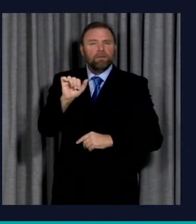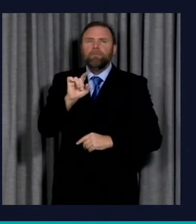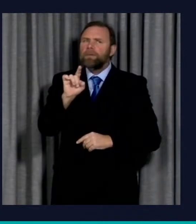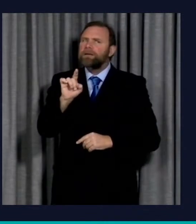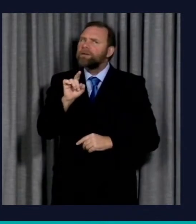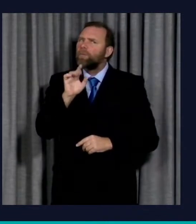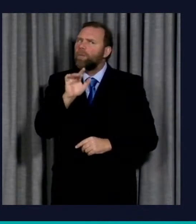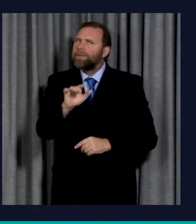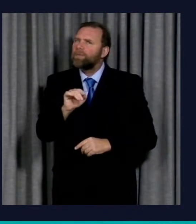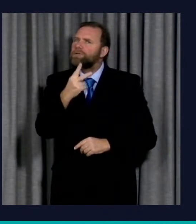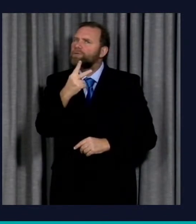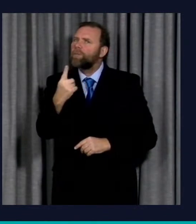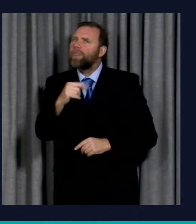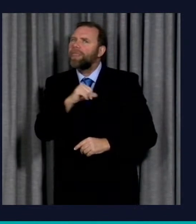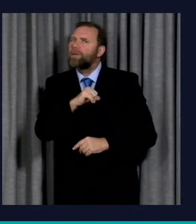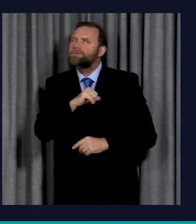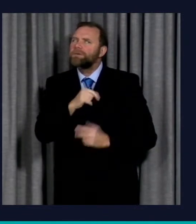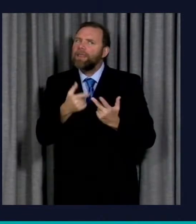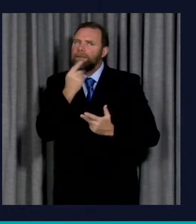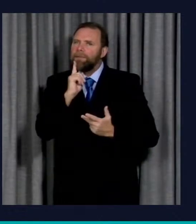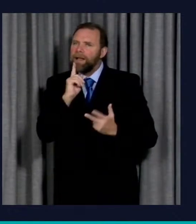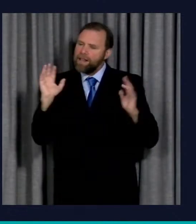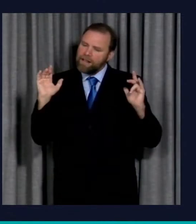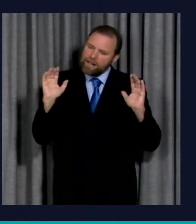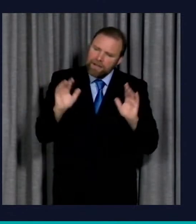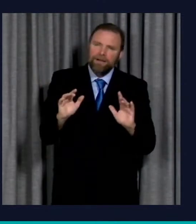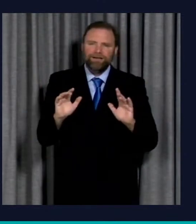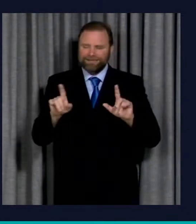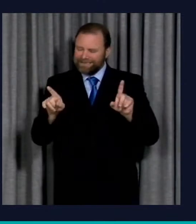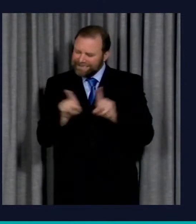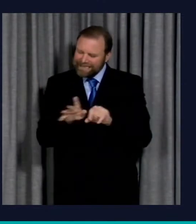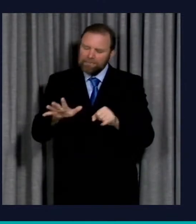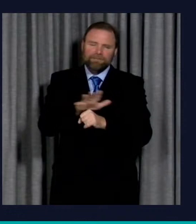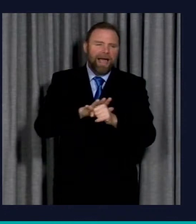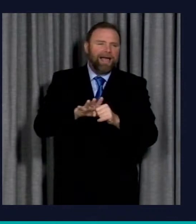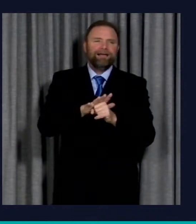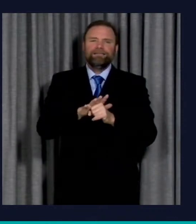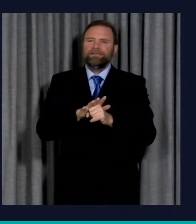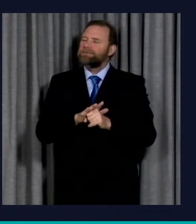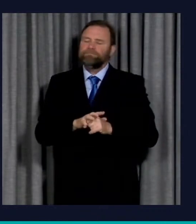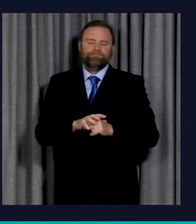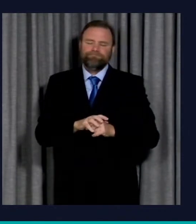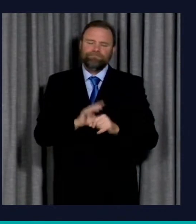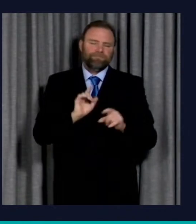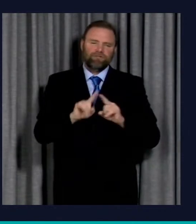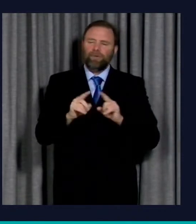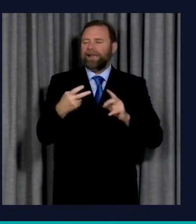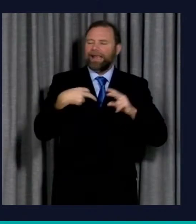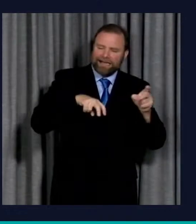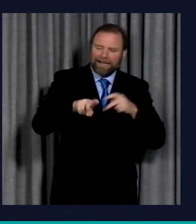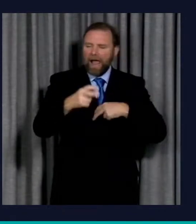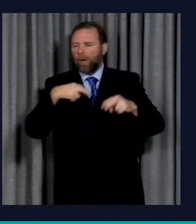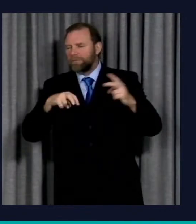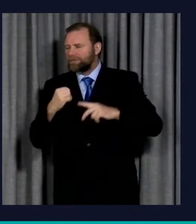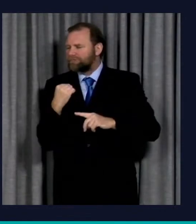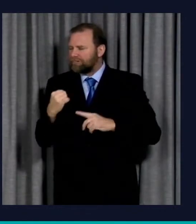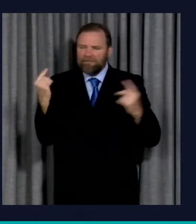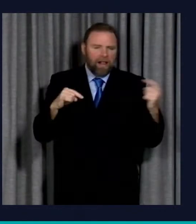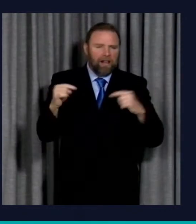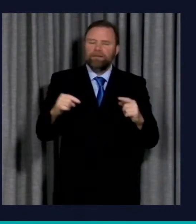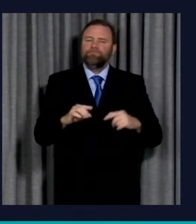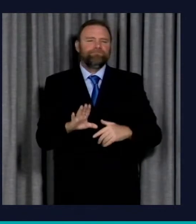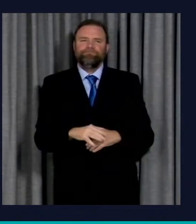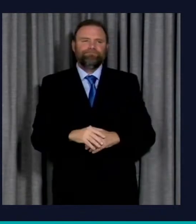there with 21,000 other people sharing the same space with you and trying to get in and out of the ground at the